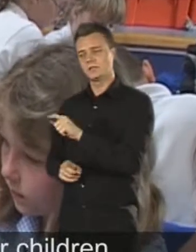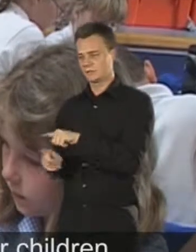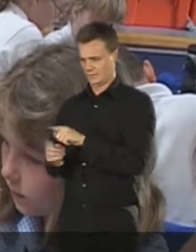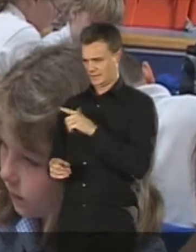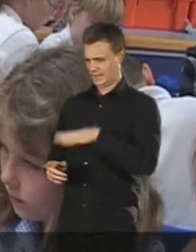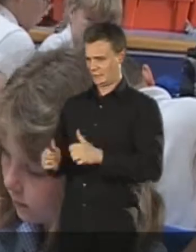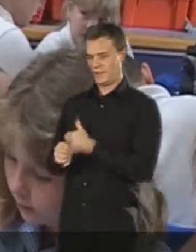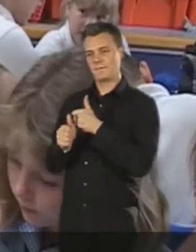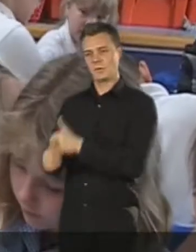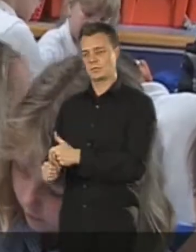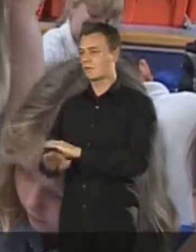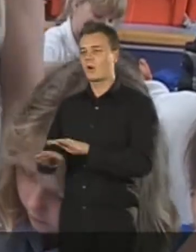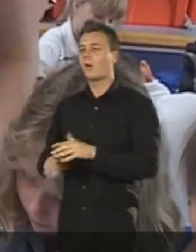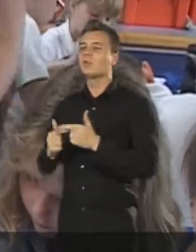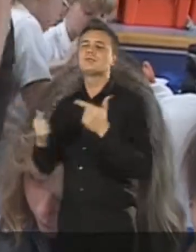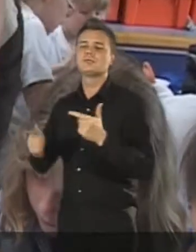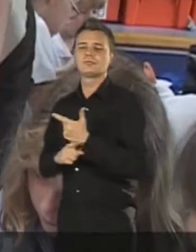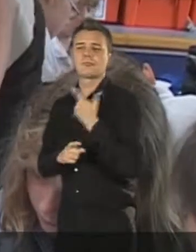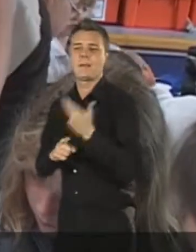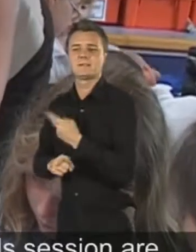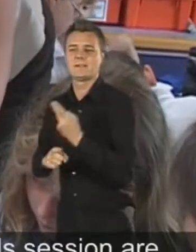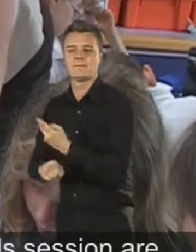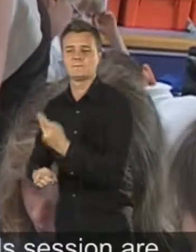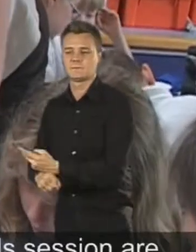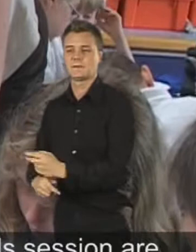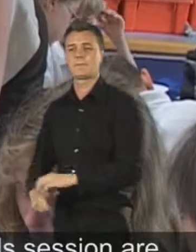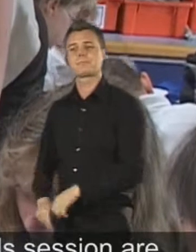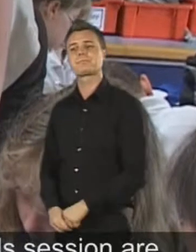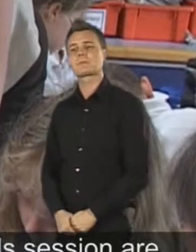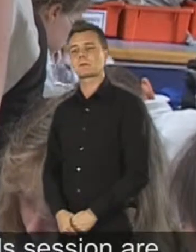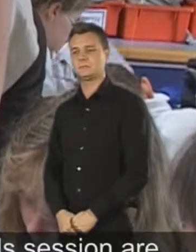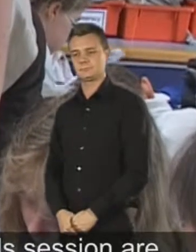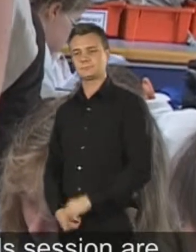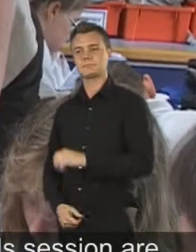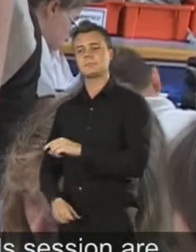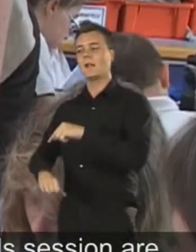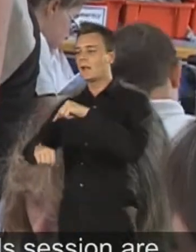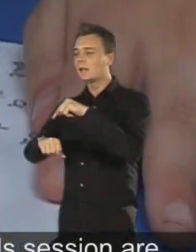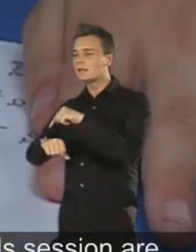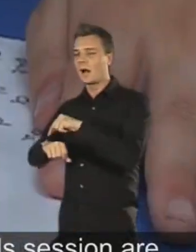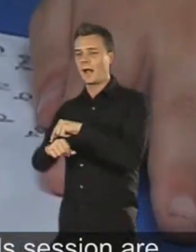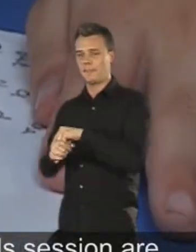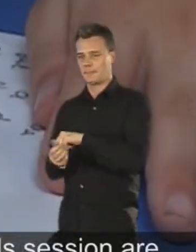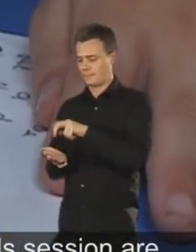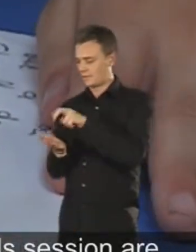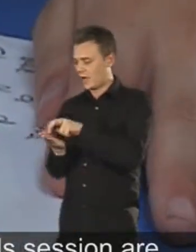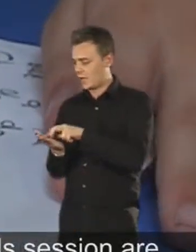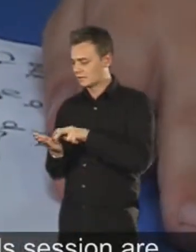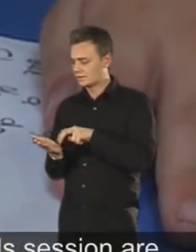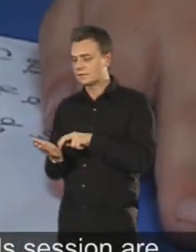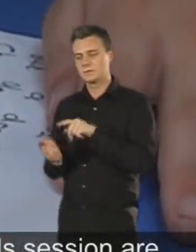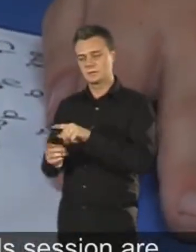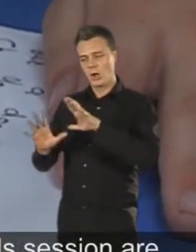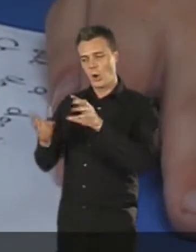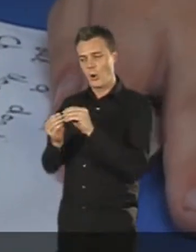reinforcement without it being too repetitive. The time tasks in this thinking skills session are another whole school initiative